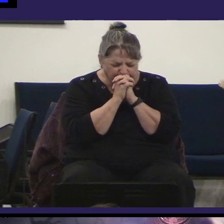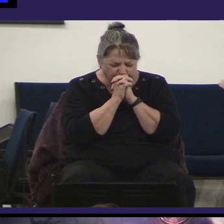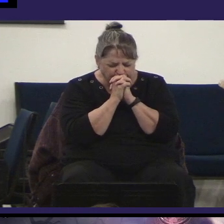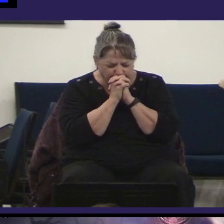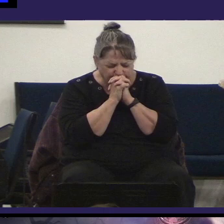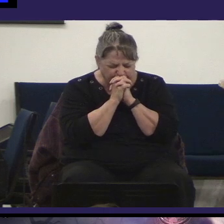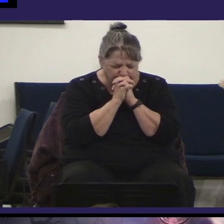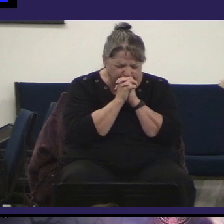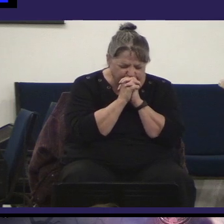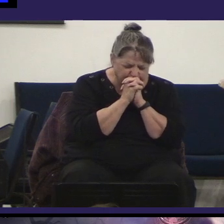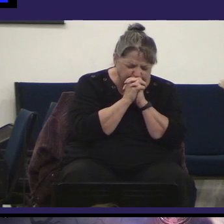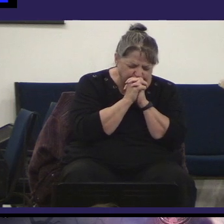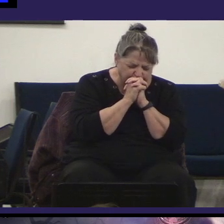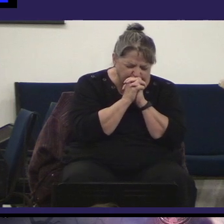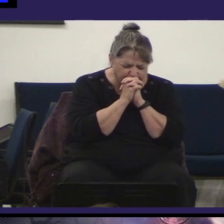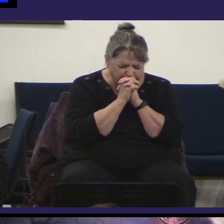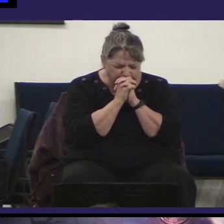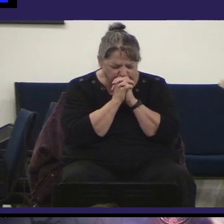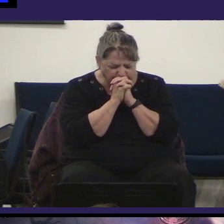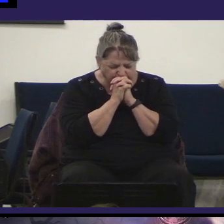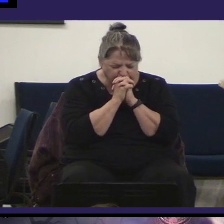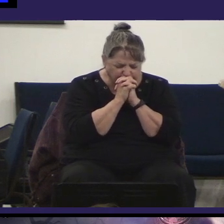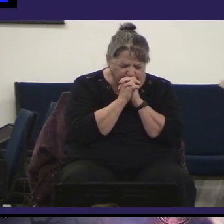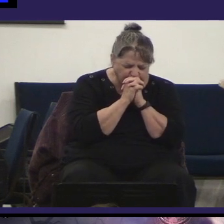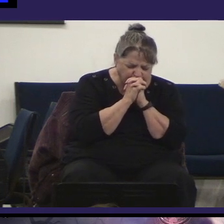your presence, Lord.